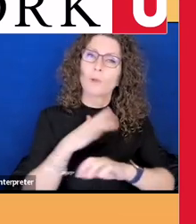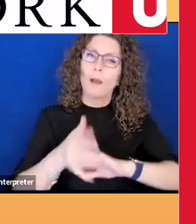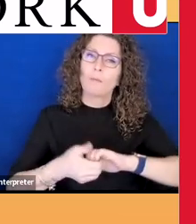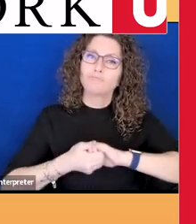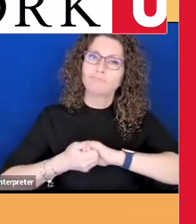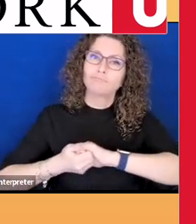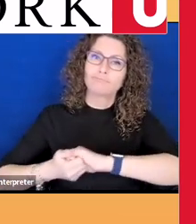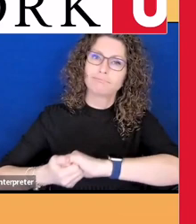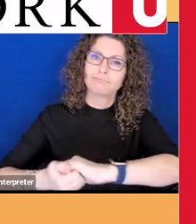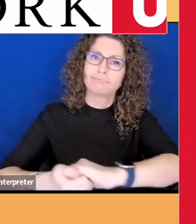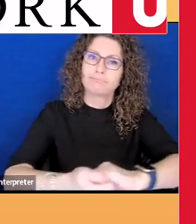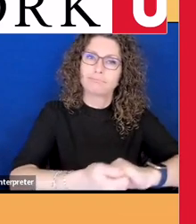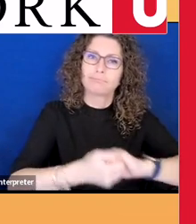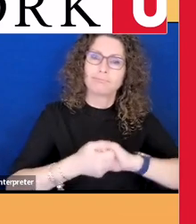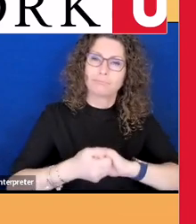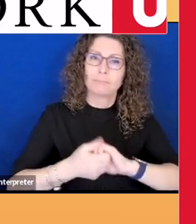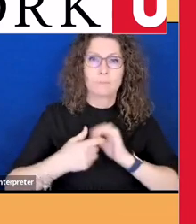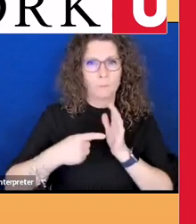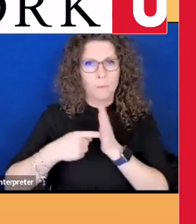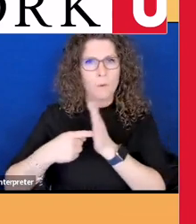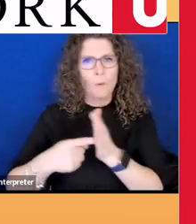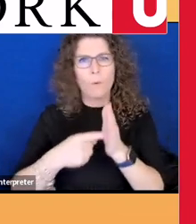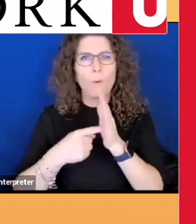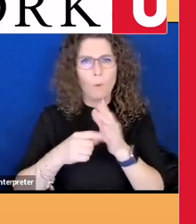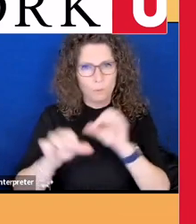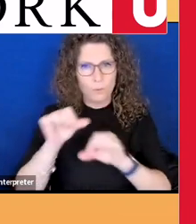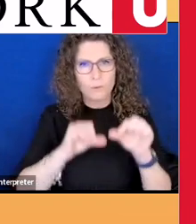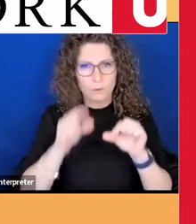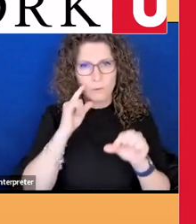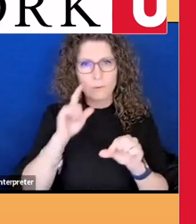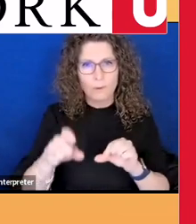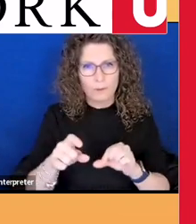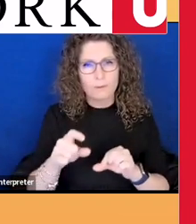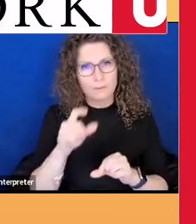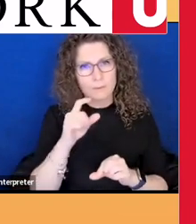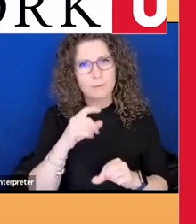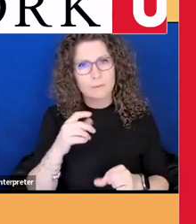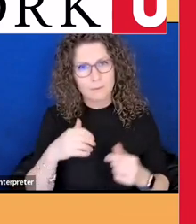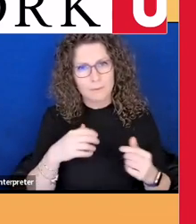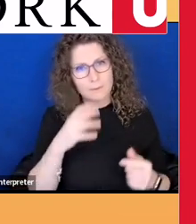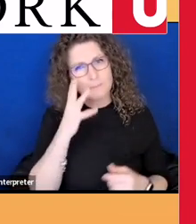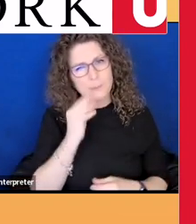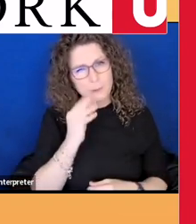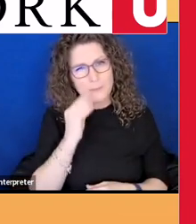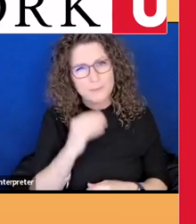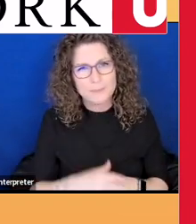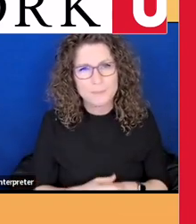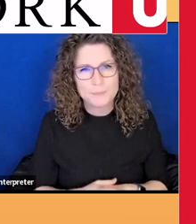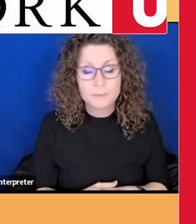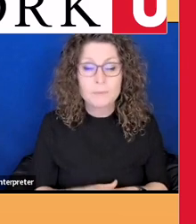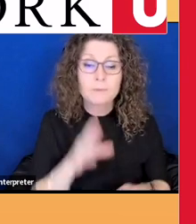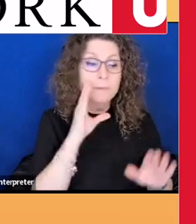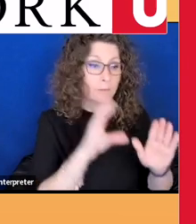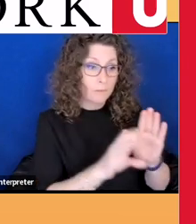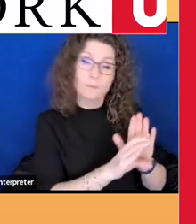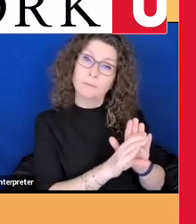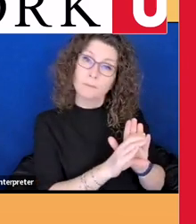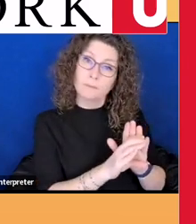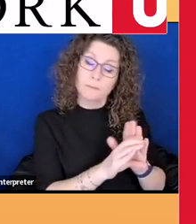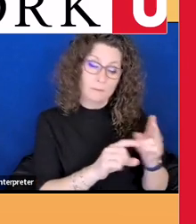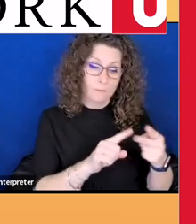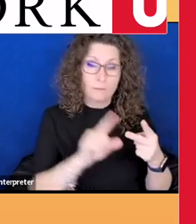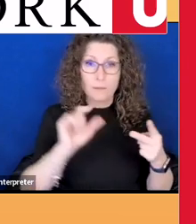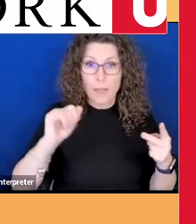in debt to each other for this moment. The image, the hook, the lap, the